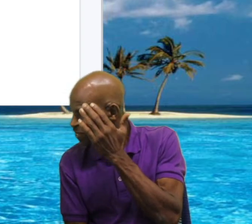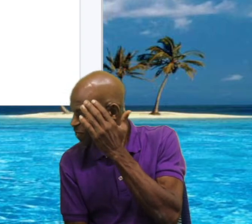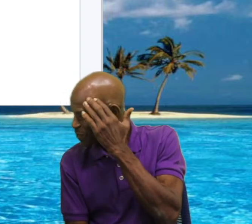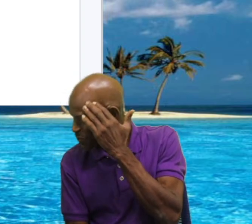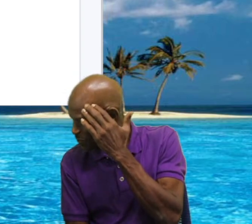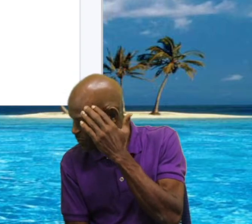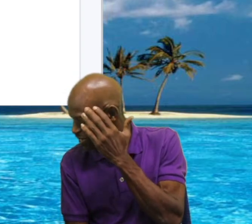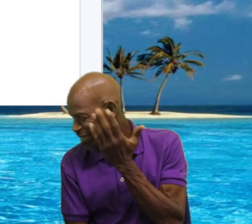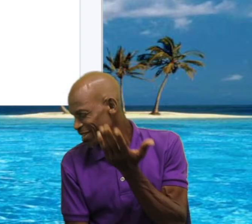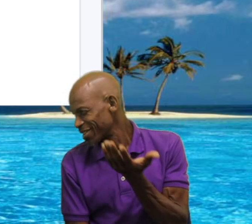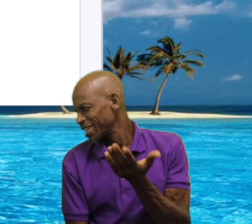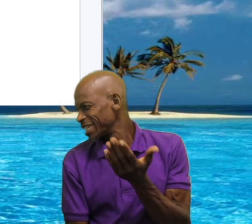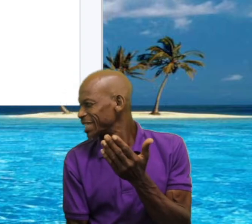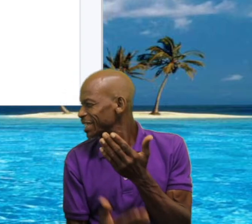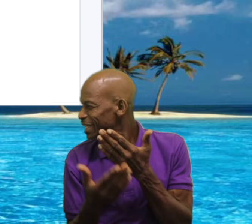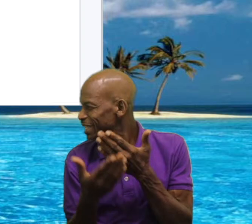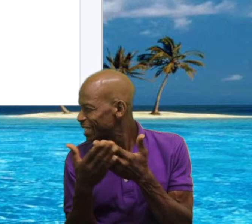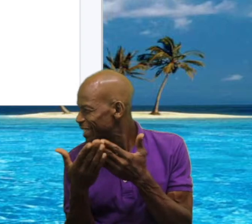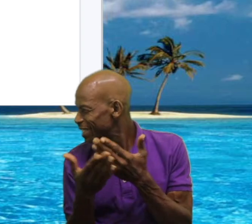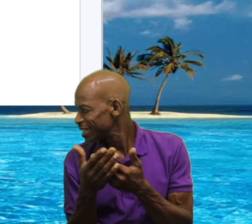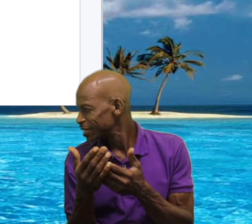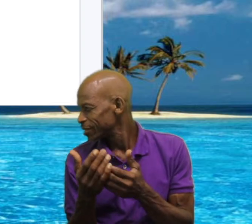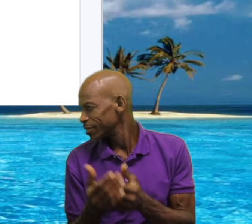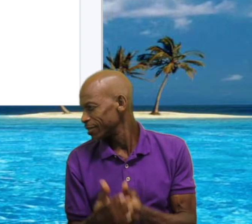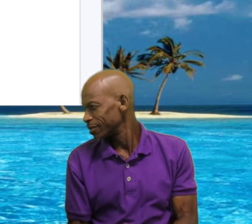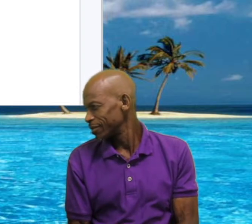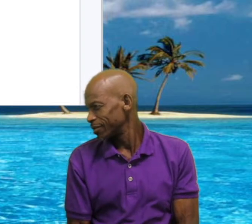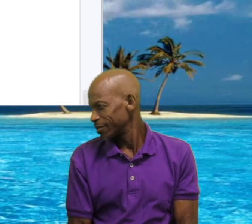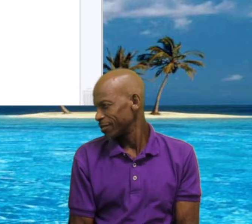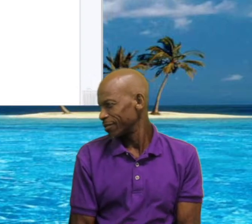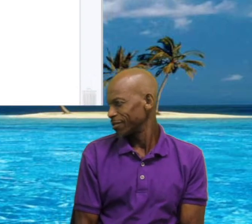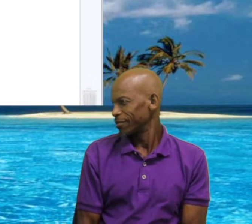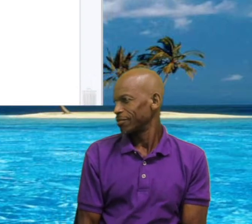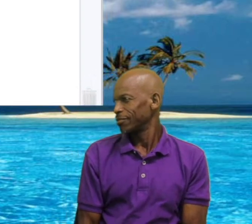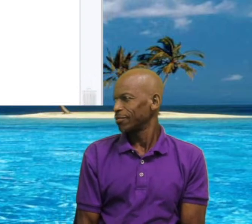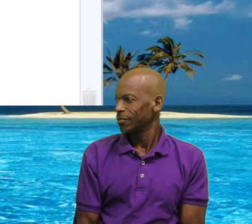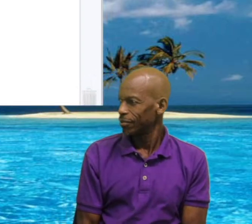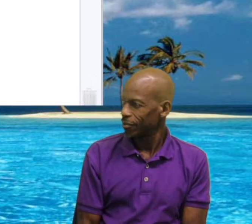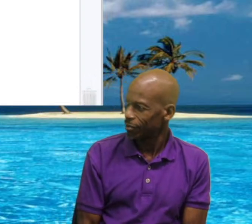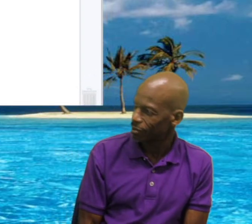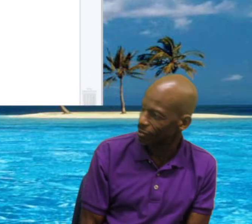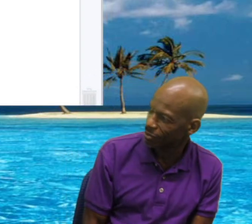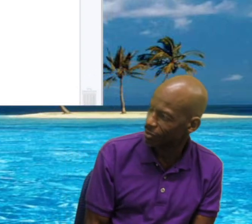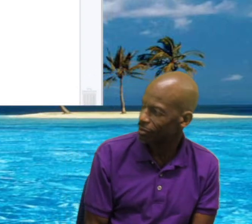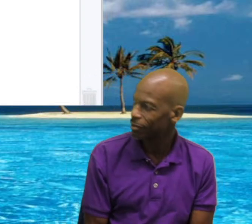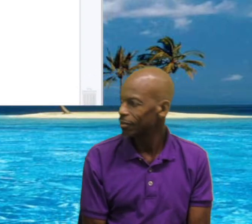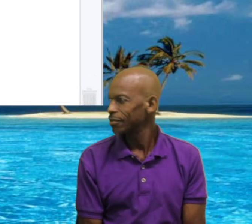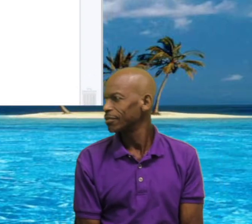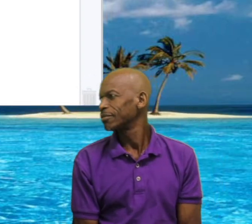mango is